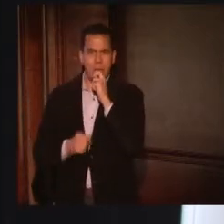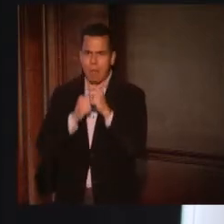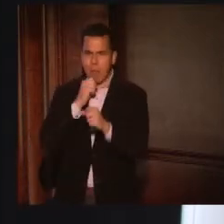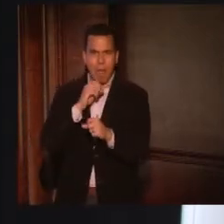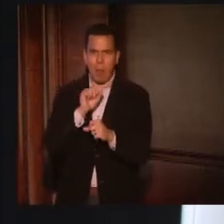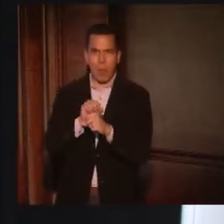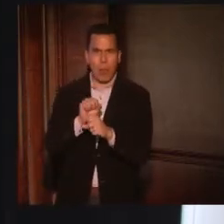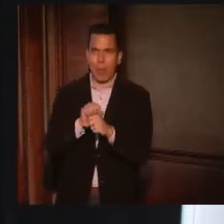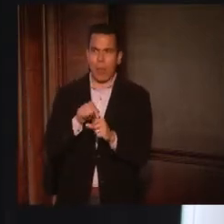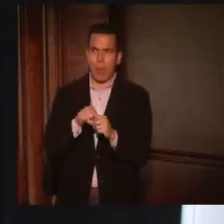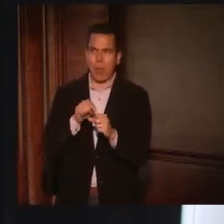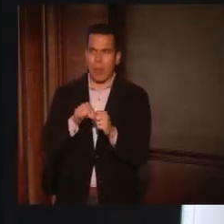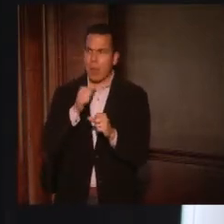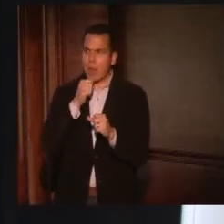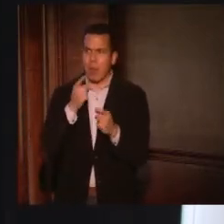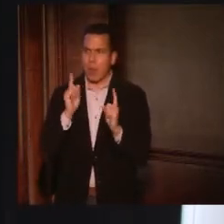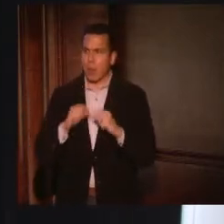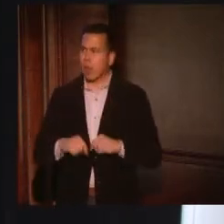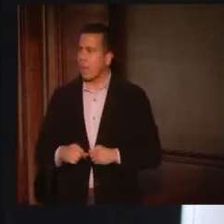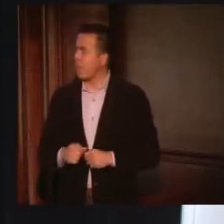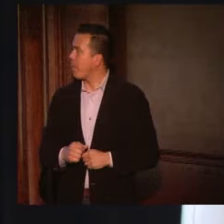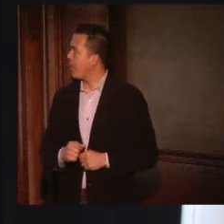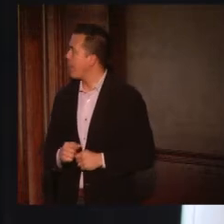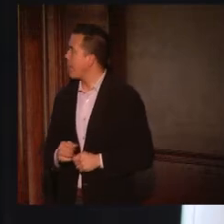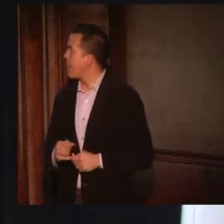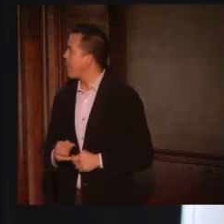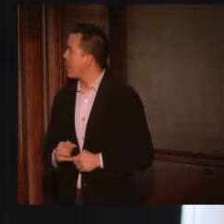it's not working. She didn't. Maybe if I say really.